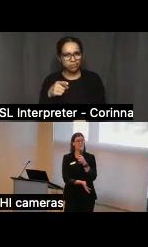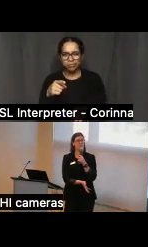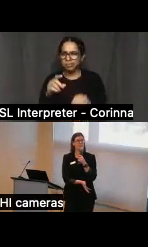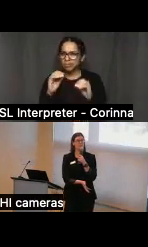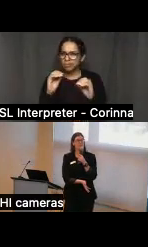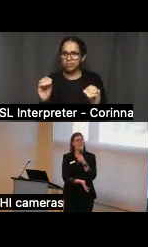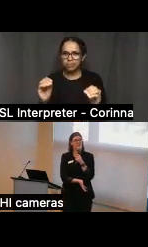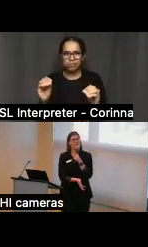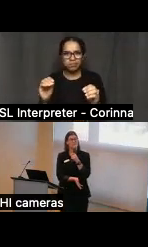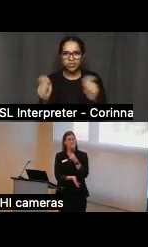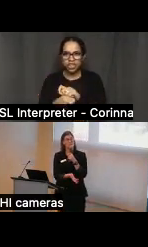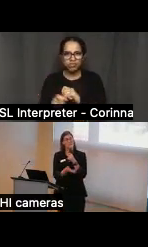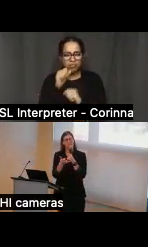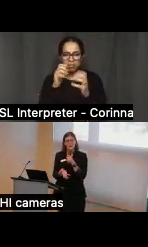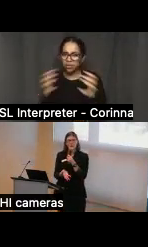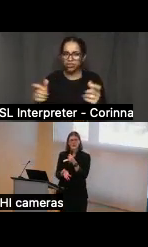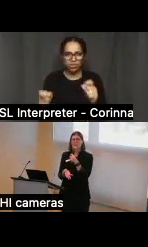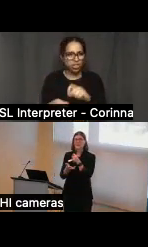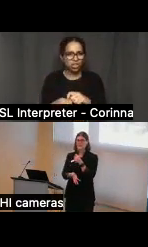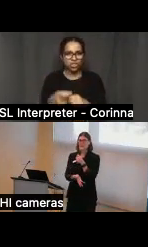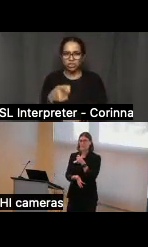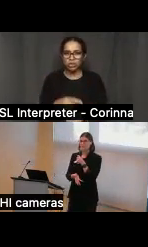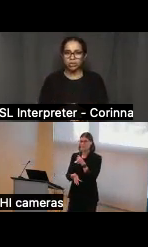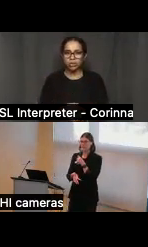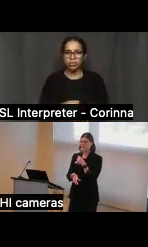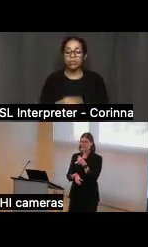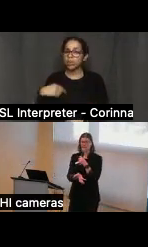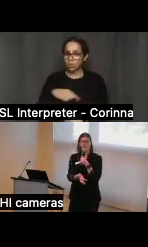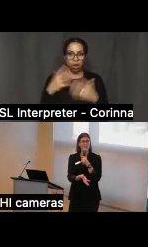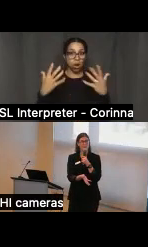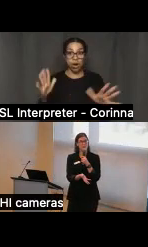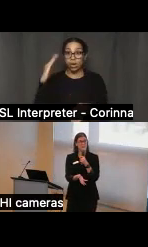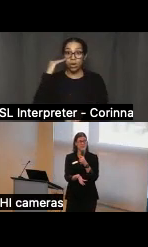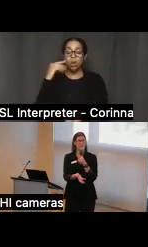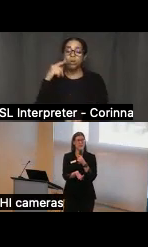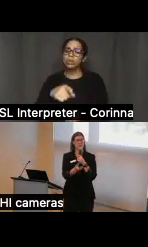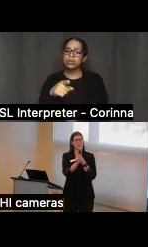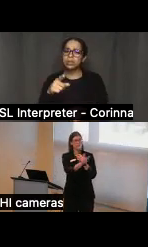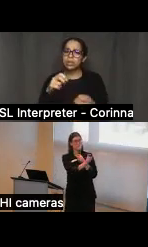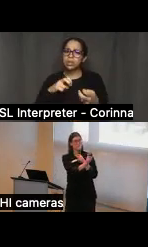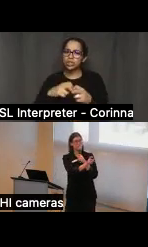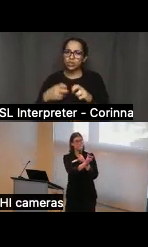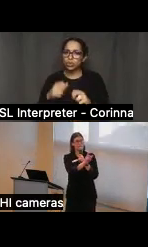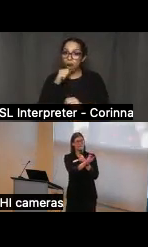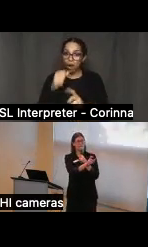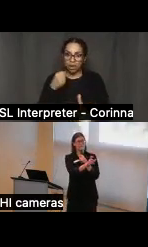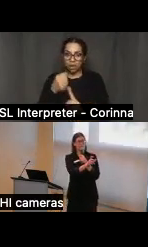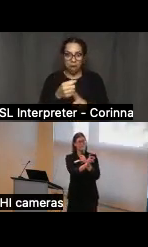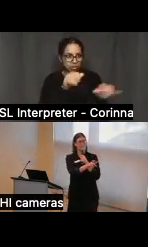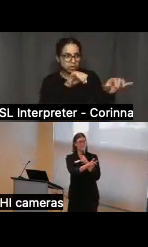metric. And we know that this issue doesn't impact everyone the same. So we're going to look at